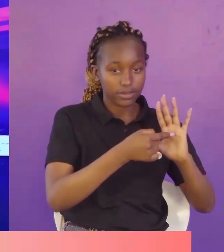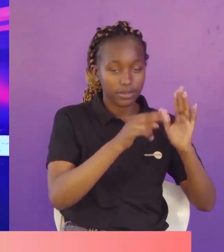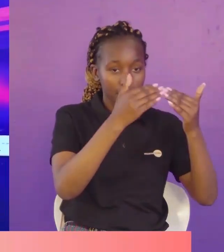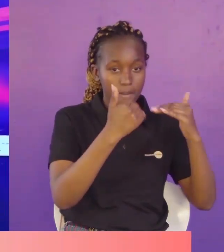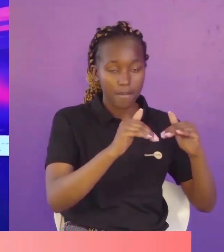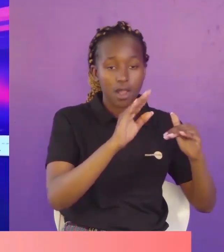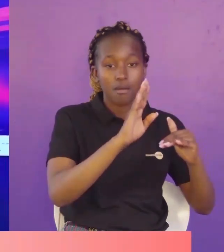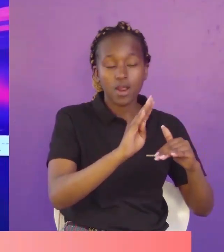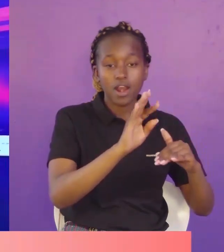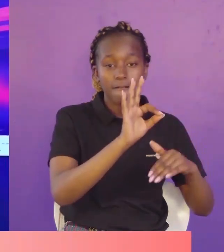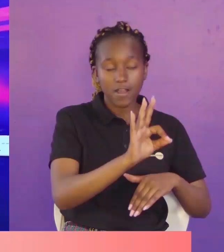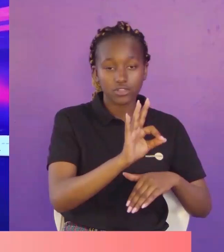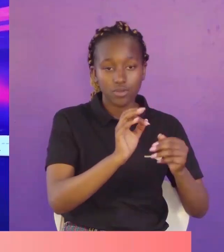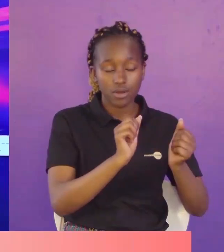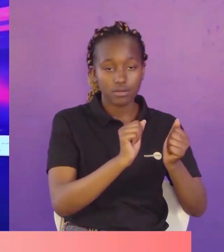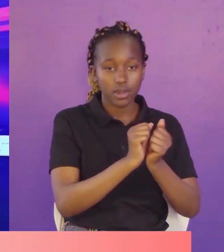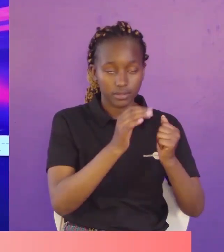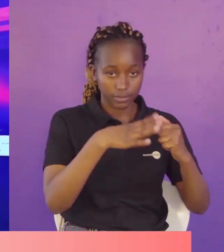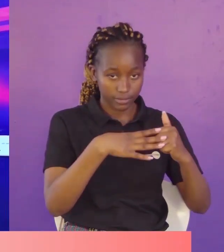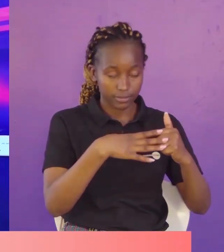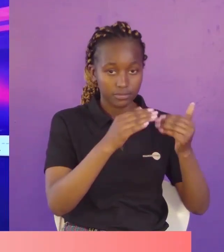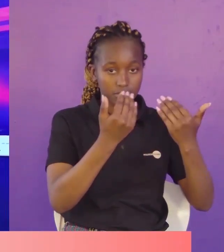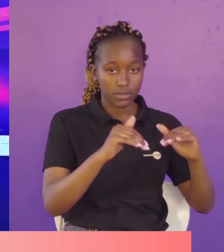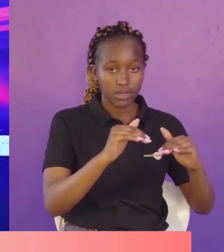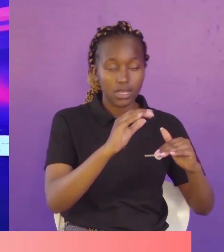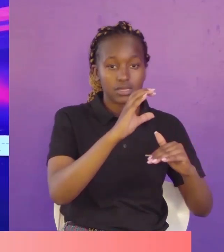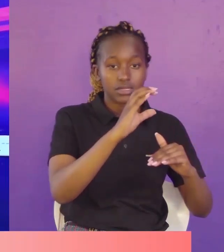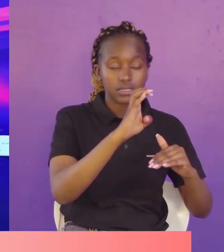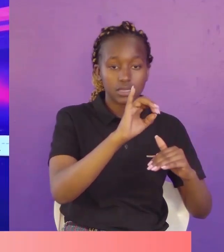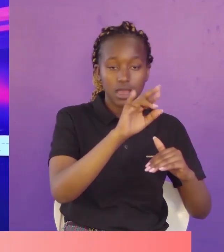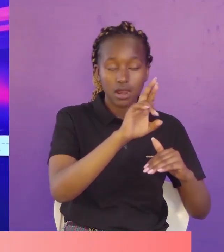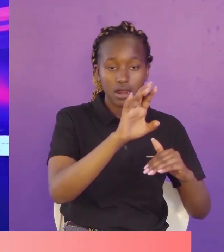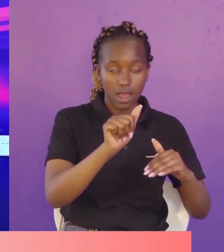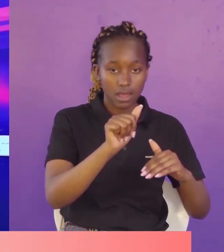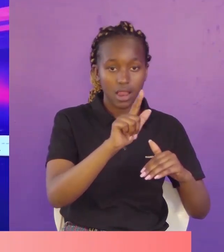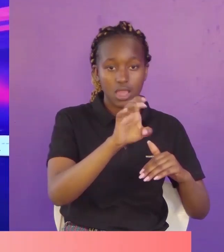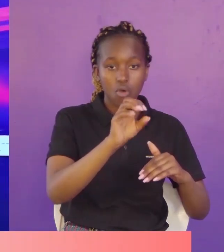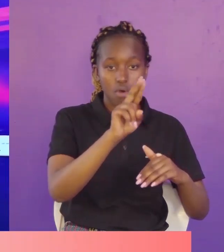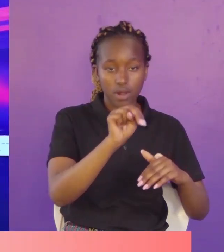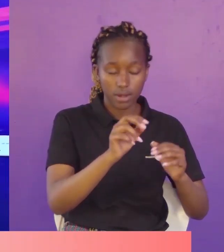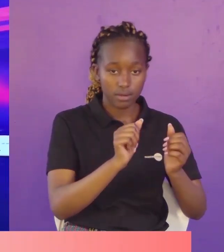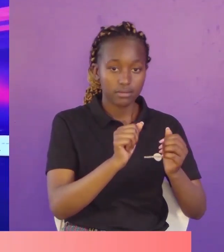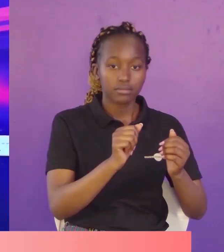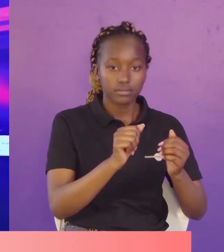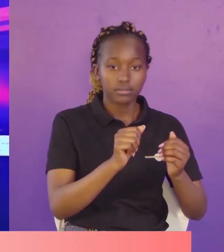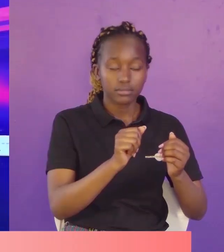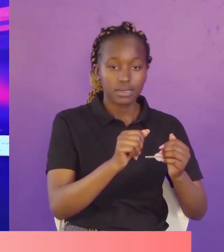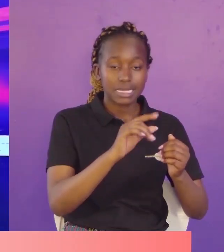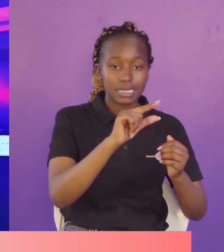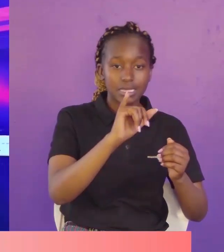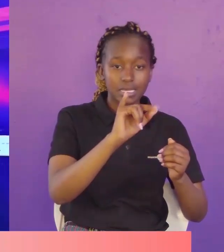with 14 points. We have Sierra Leone with 9 points, and then we have Guinea-Bissau with 7